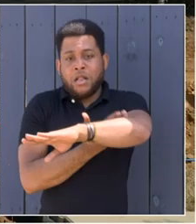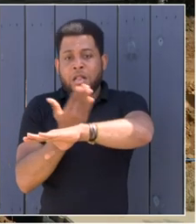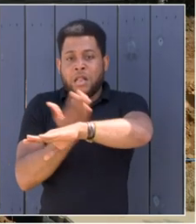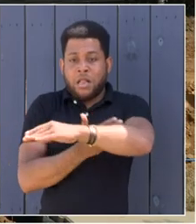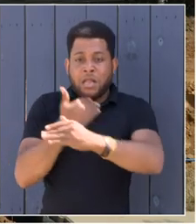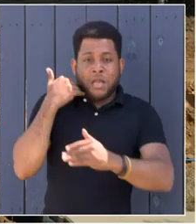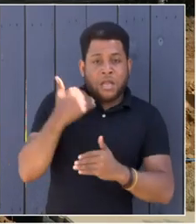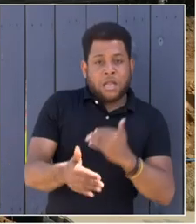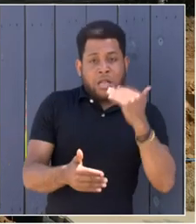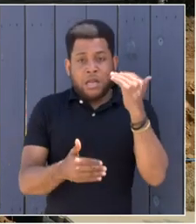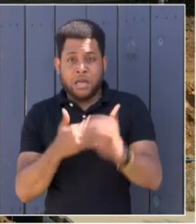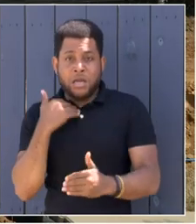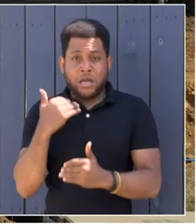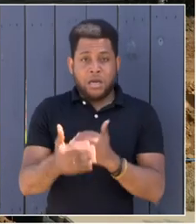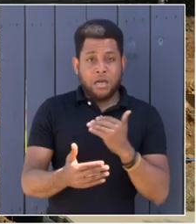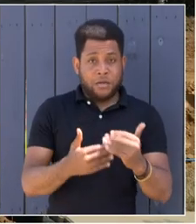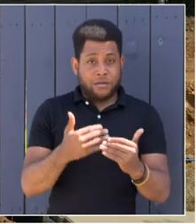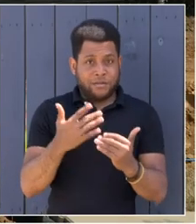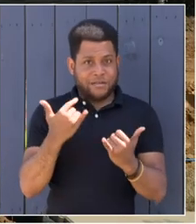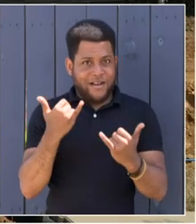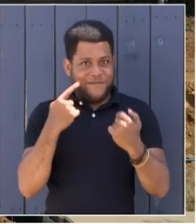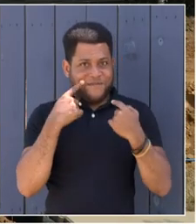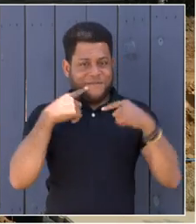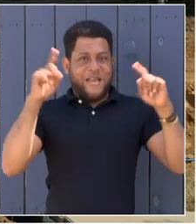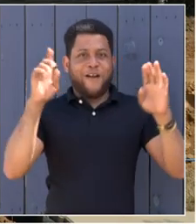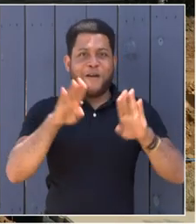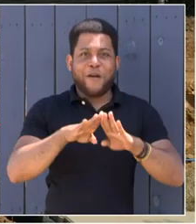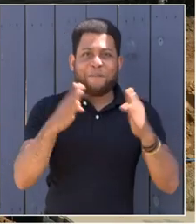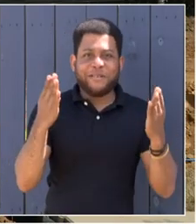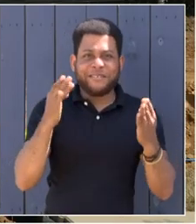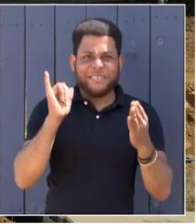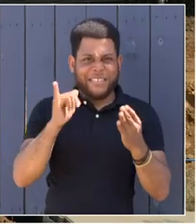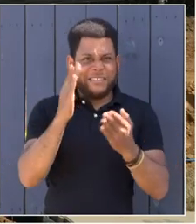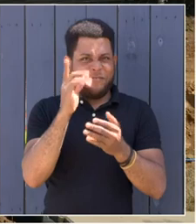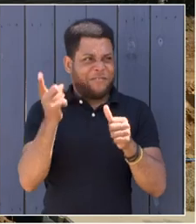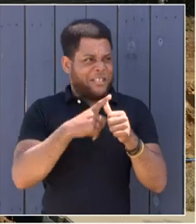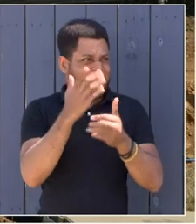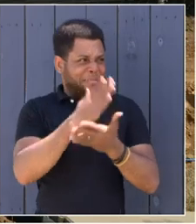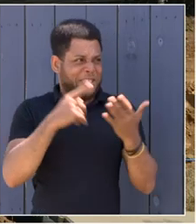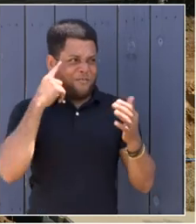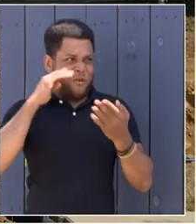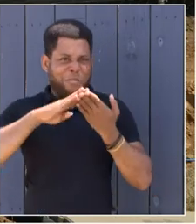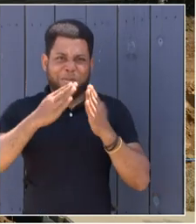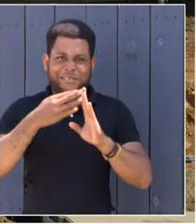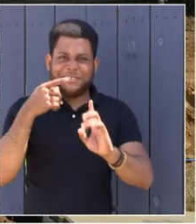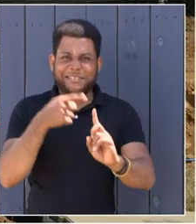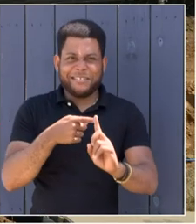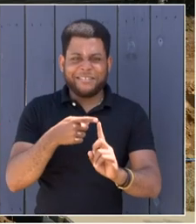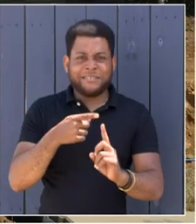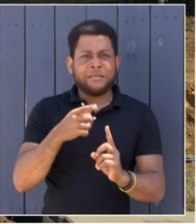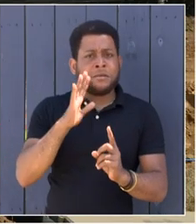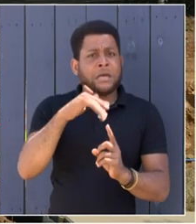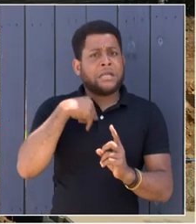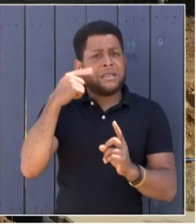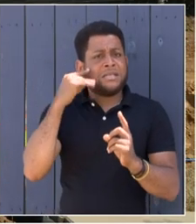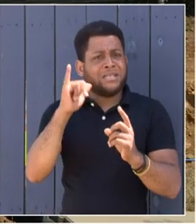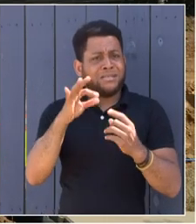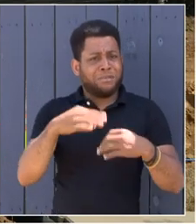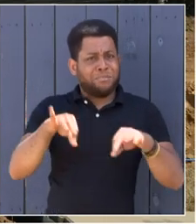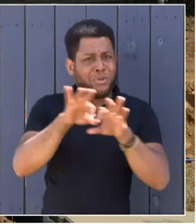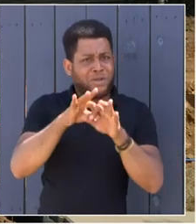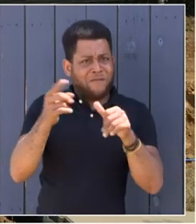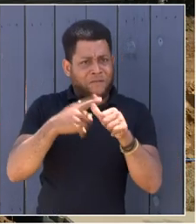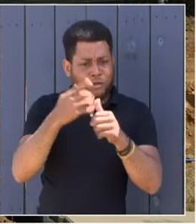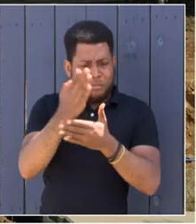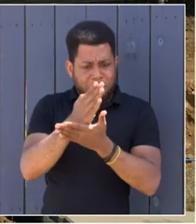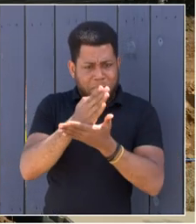on the community. And it was, I think, natural to make sure that the first phase that people got access to was the phase that